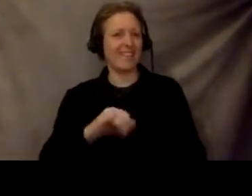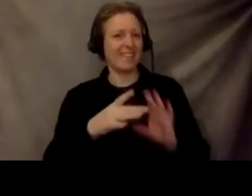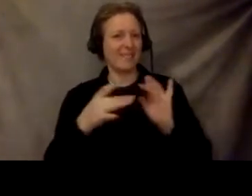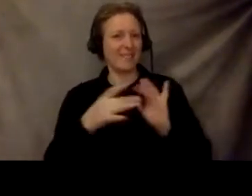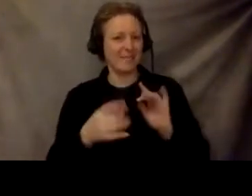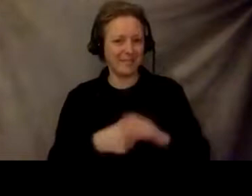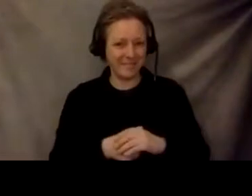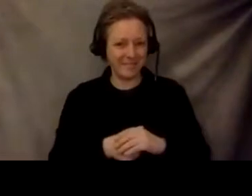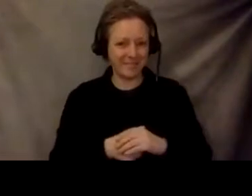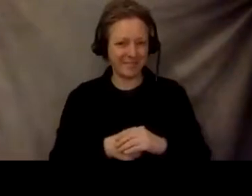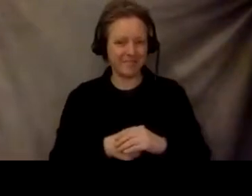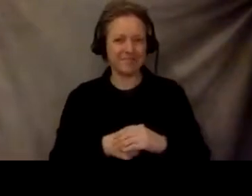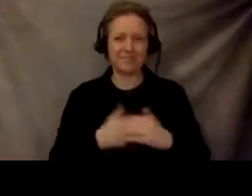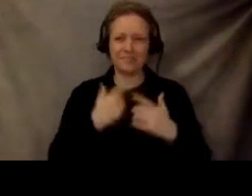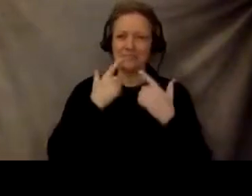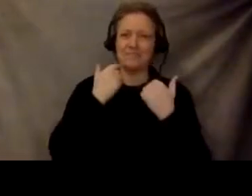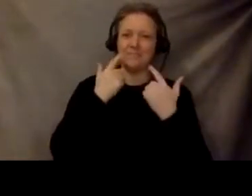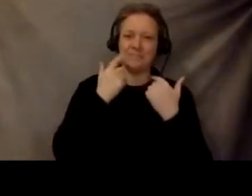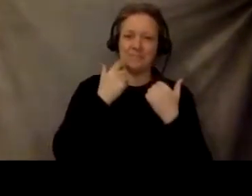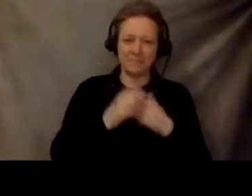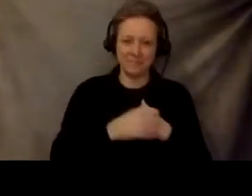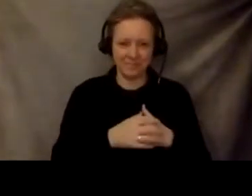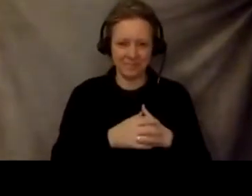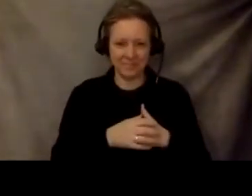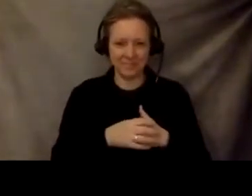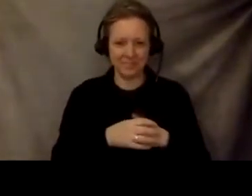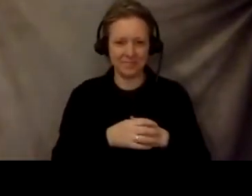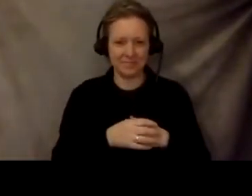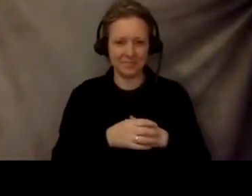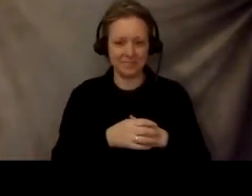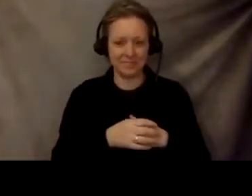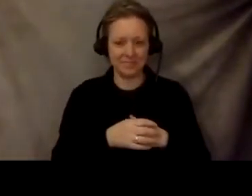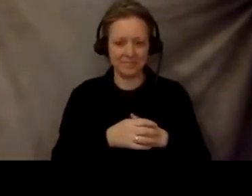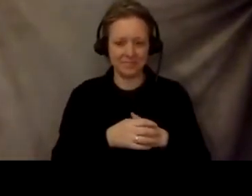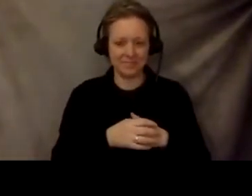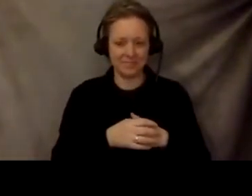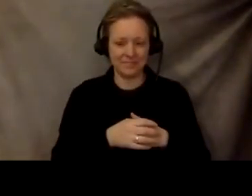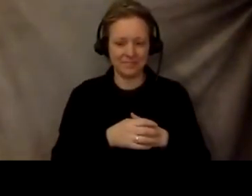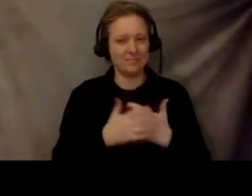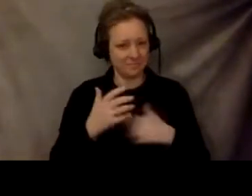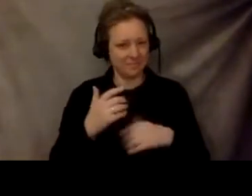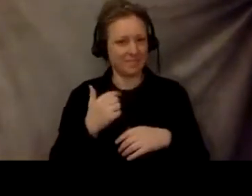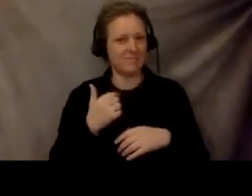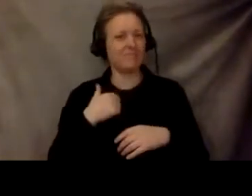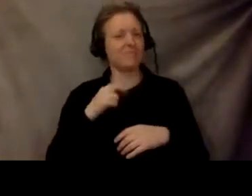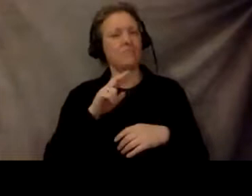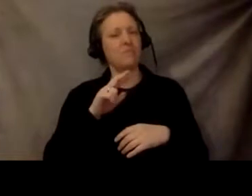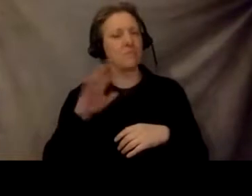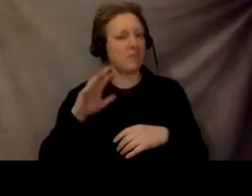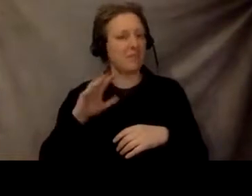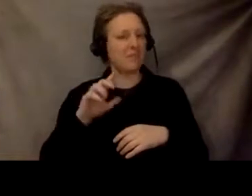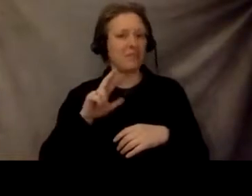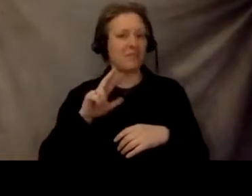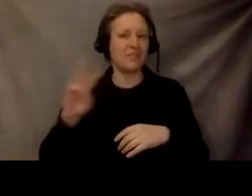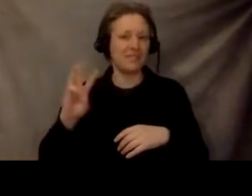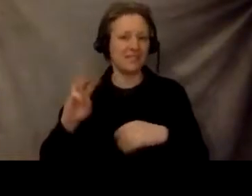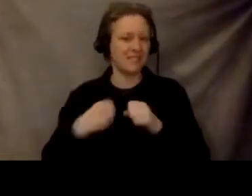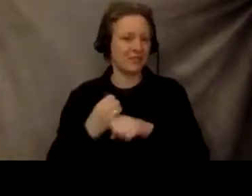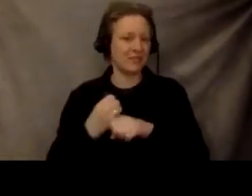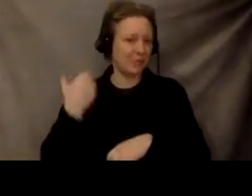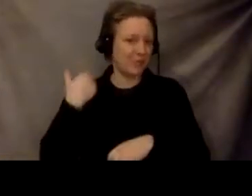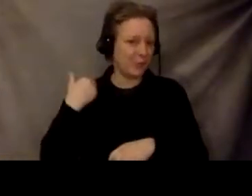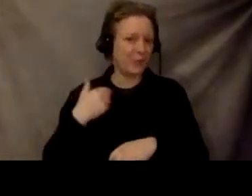I had a couple of computers up at the World's Fair up in Vancouver, BC, 36 years ago. Oh, wow. I'm not too